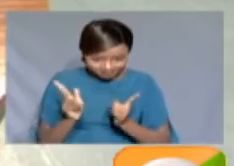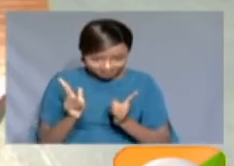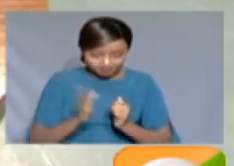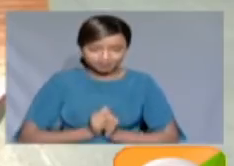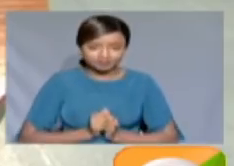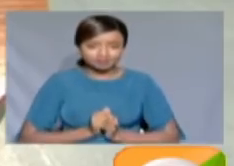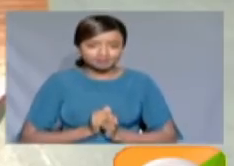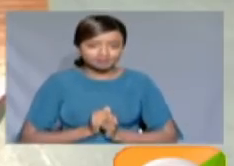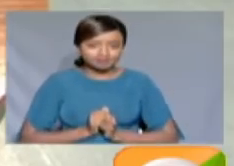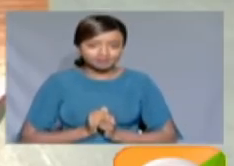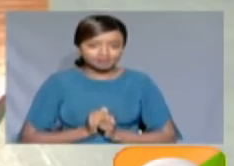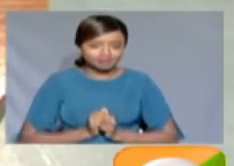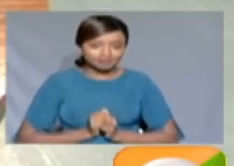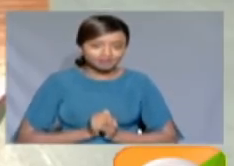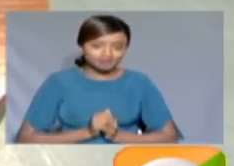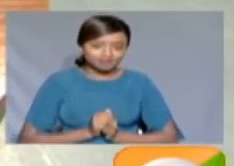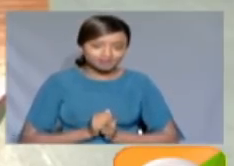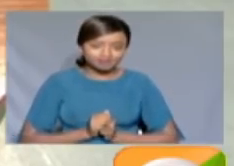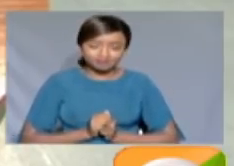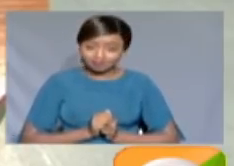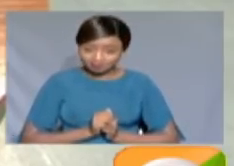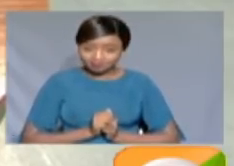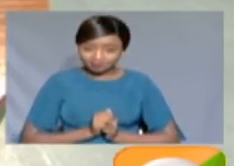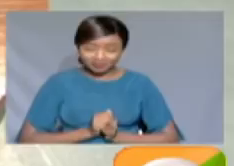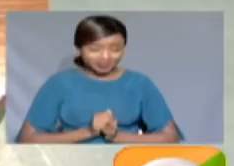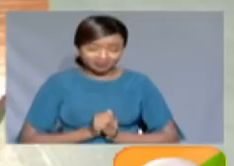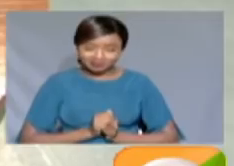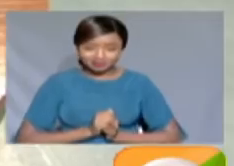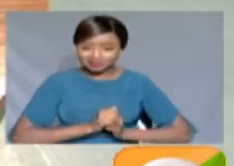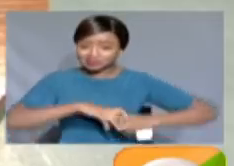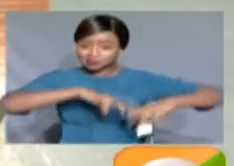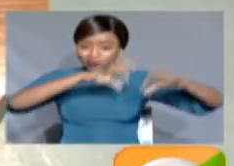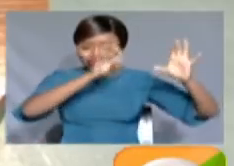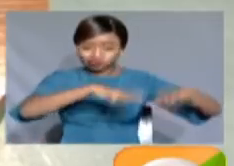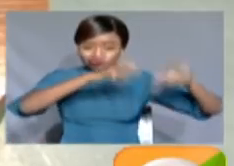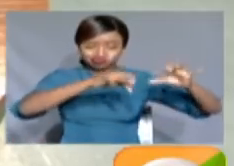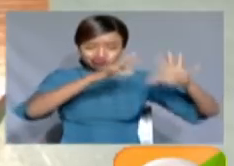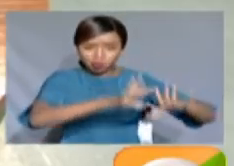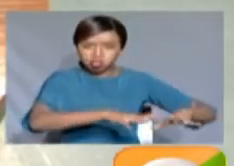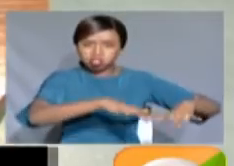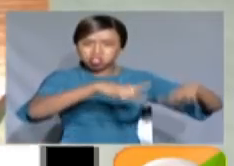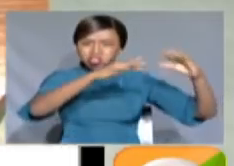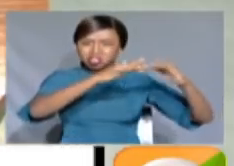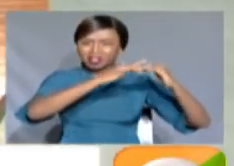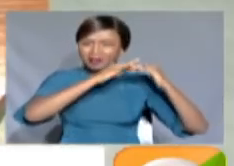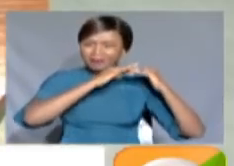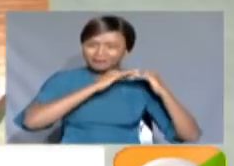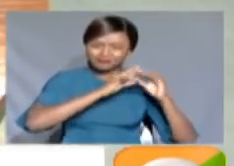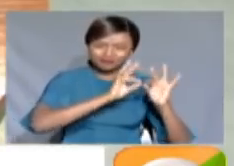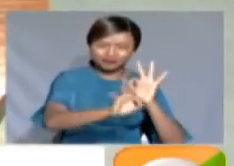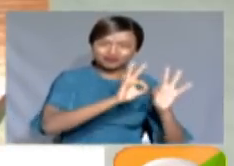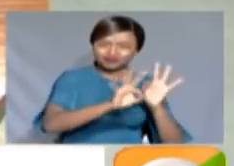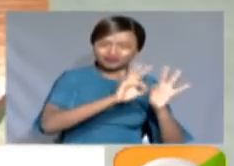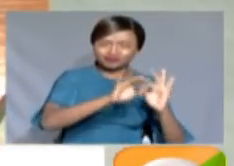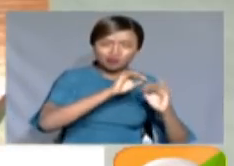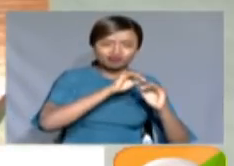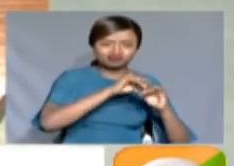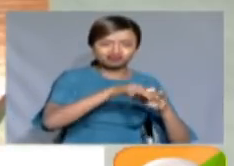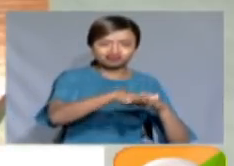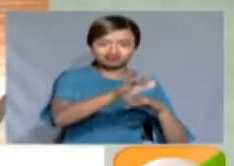very quickly. The floods are moving too fast, so we'll not even spend a lot of time on them, but we'll start with you, Gichuru. What's